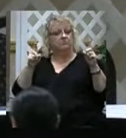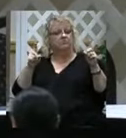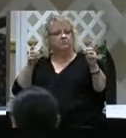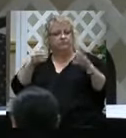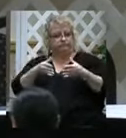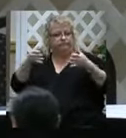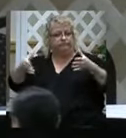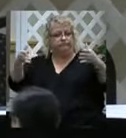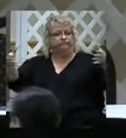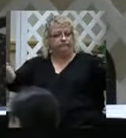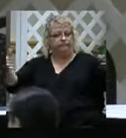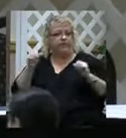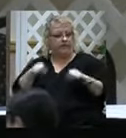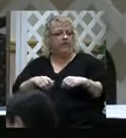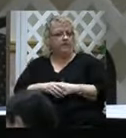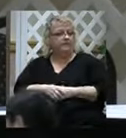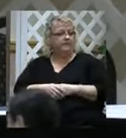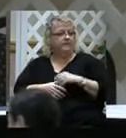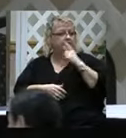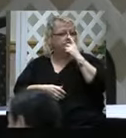it, okay? So